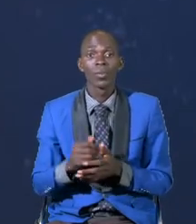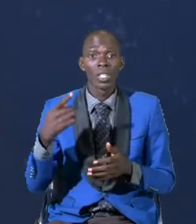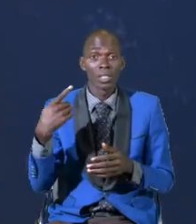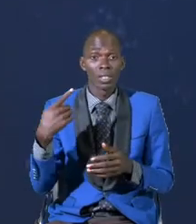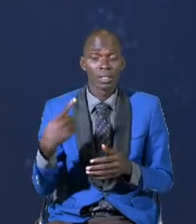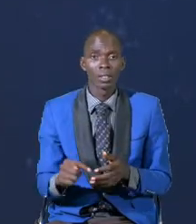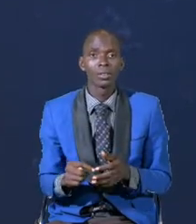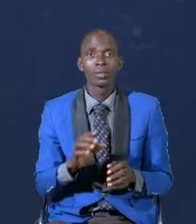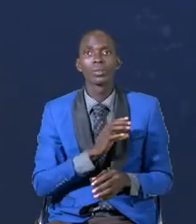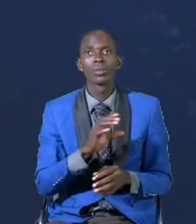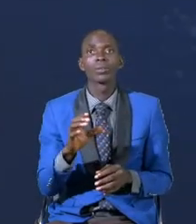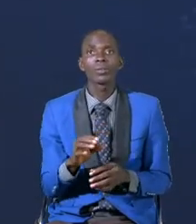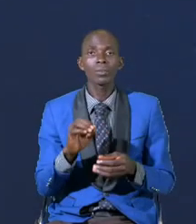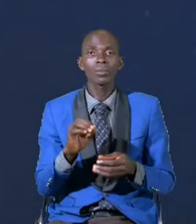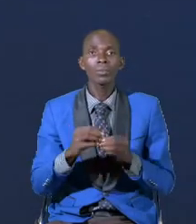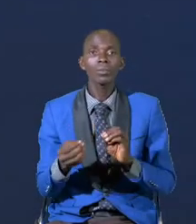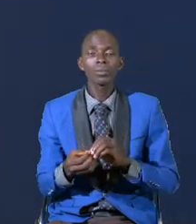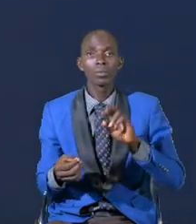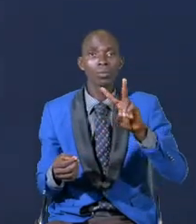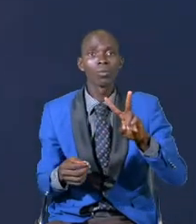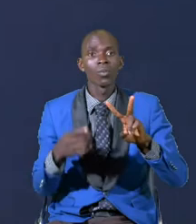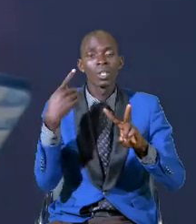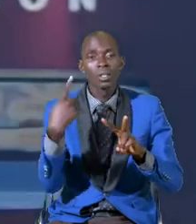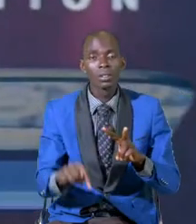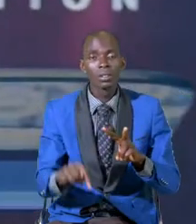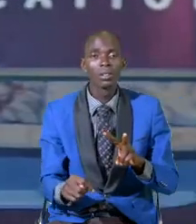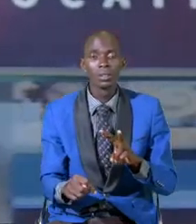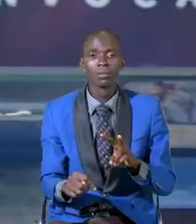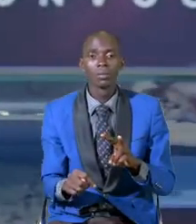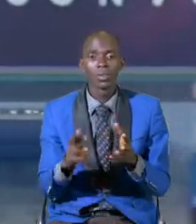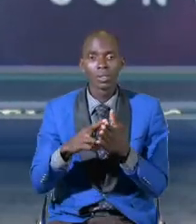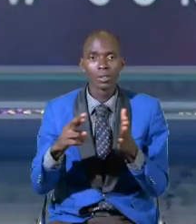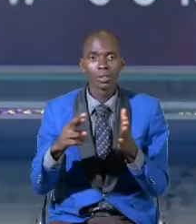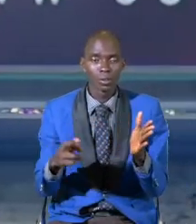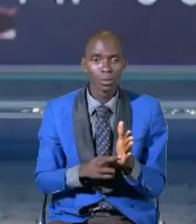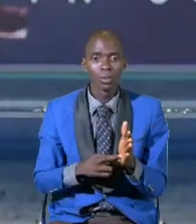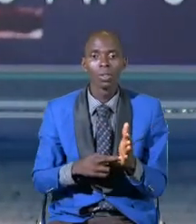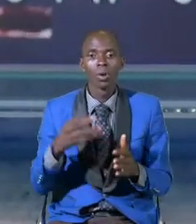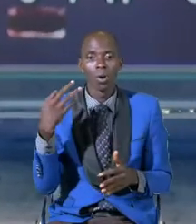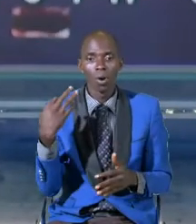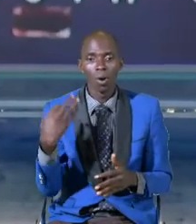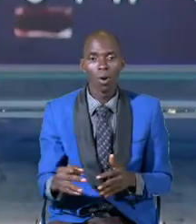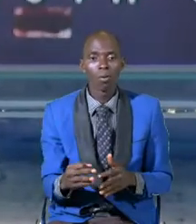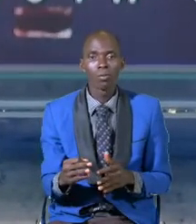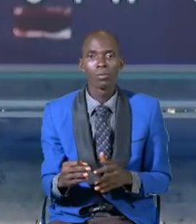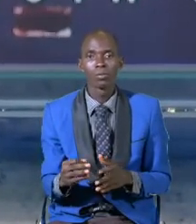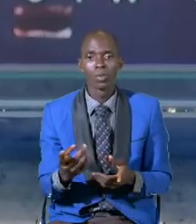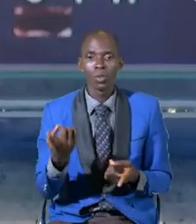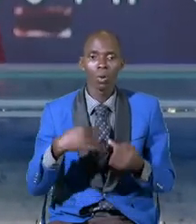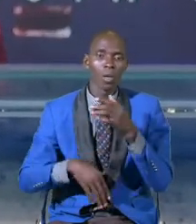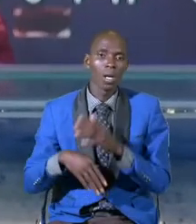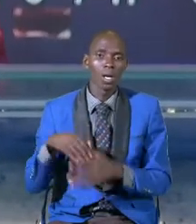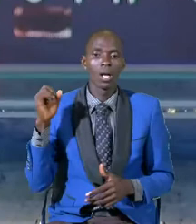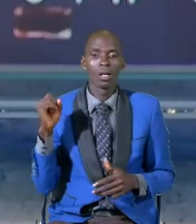Number two, the consequence of copying out, dropping out,